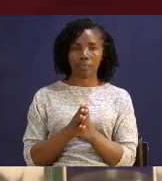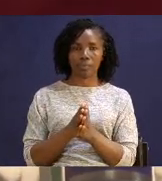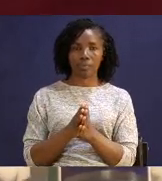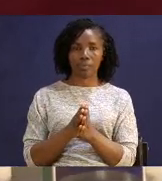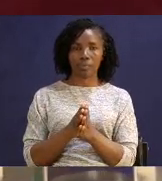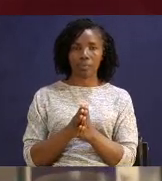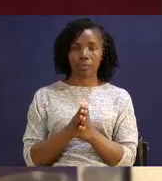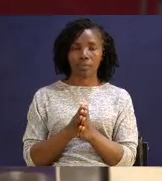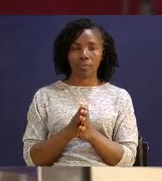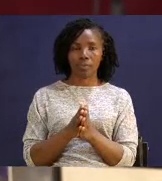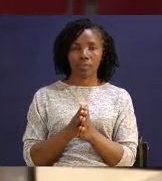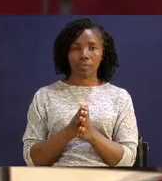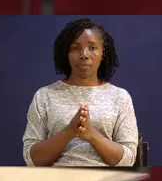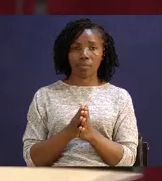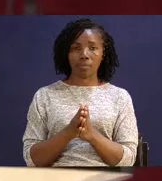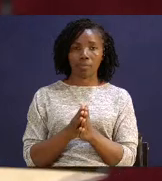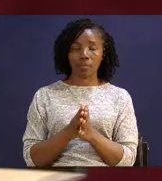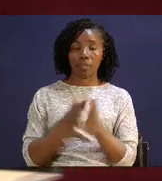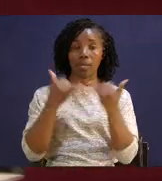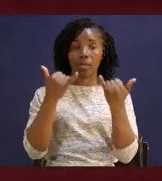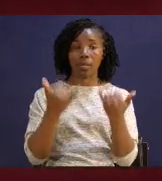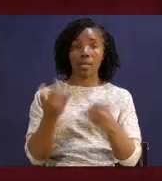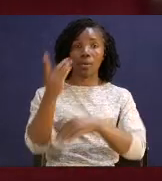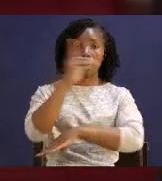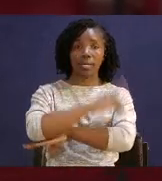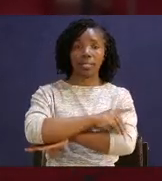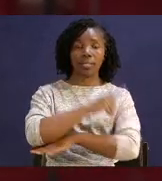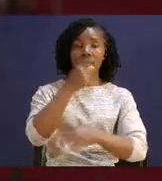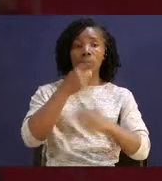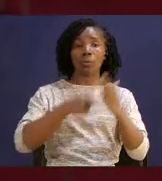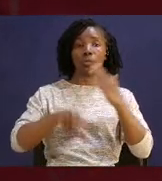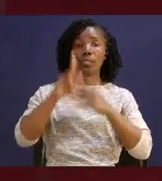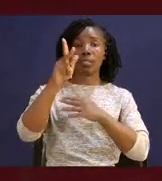And these days, of course, there are many fundraisers. WhatsApp is full of